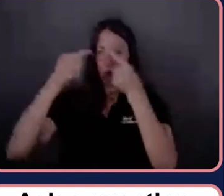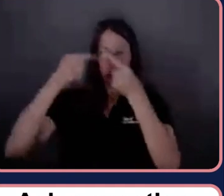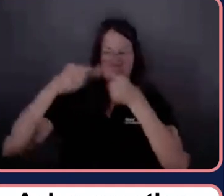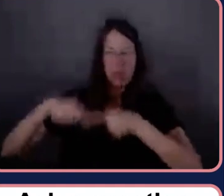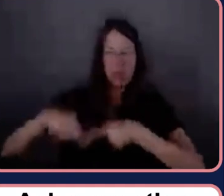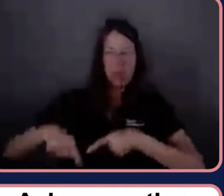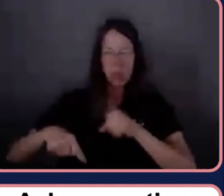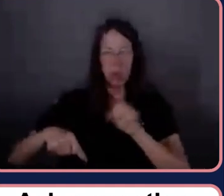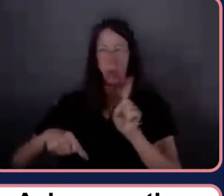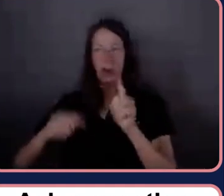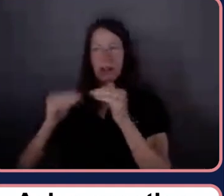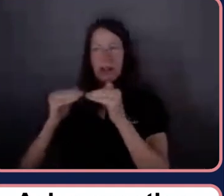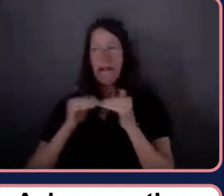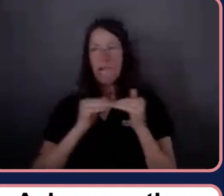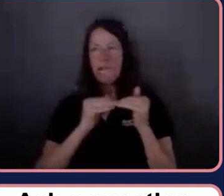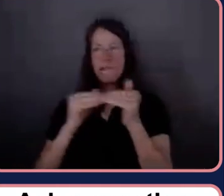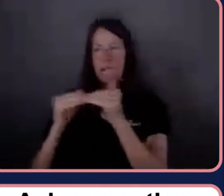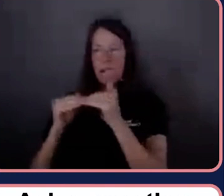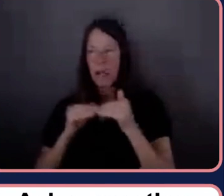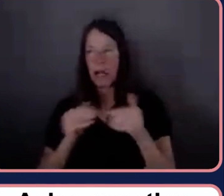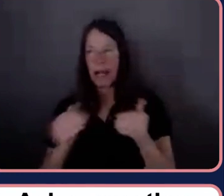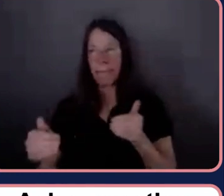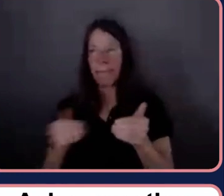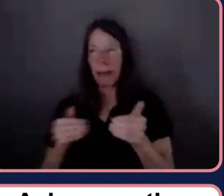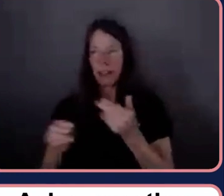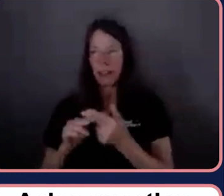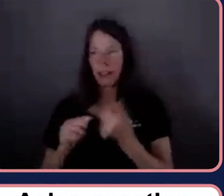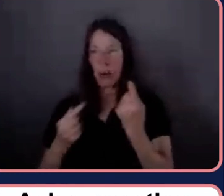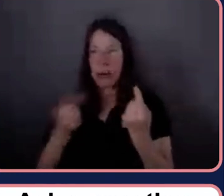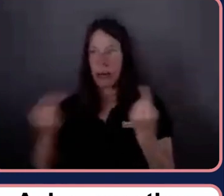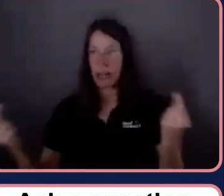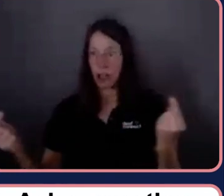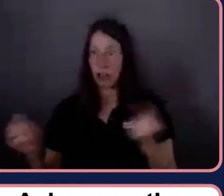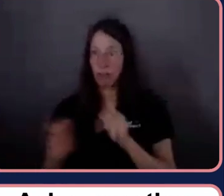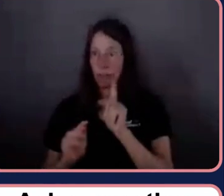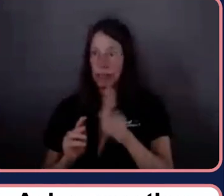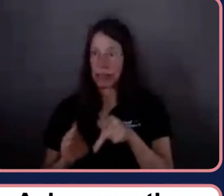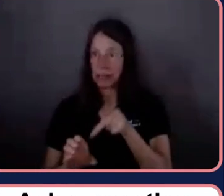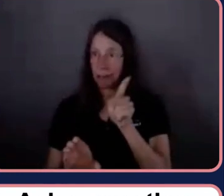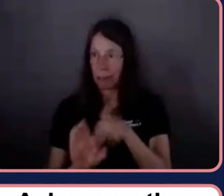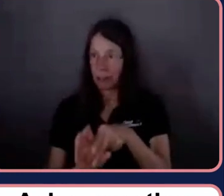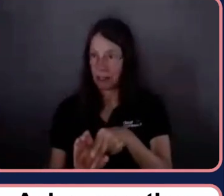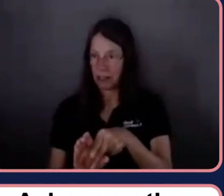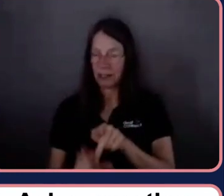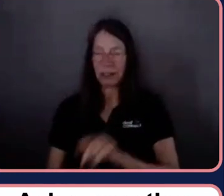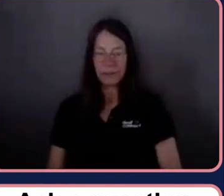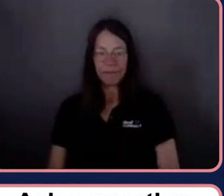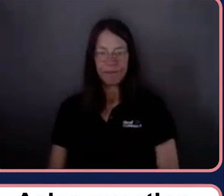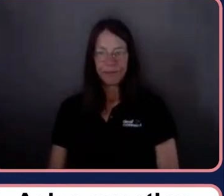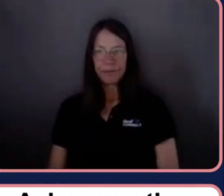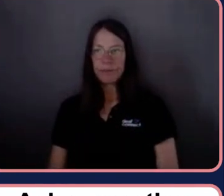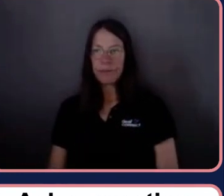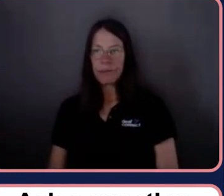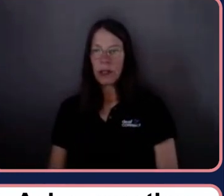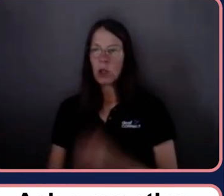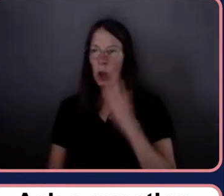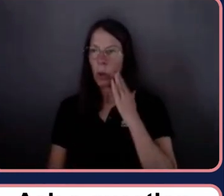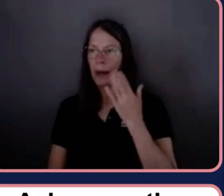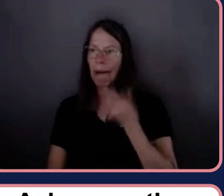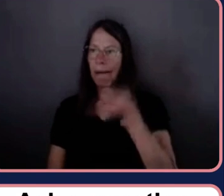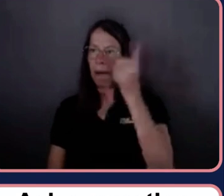fair budget for all participants. One of the things that we heard repeatedly during the review was